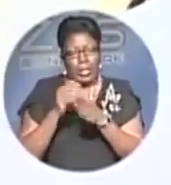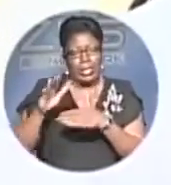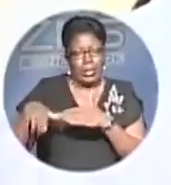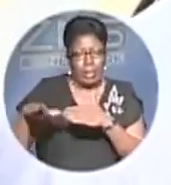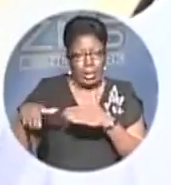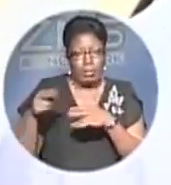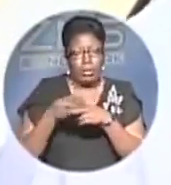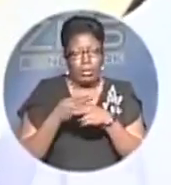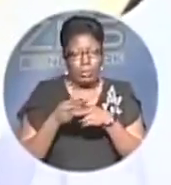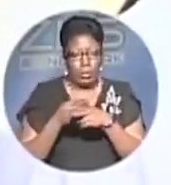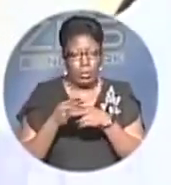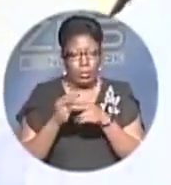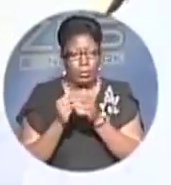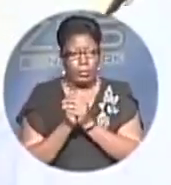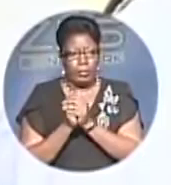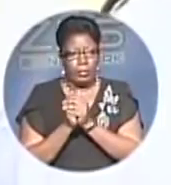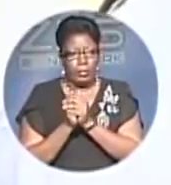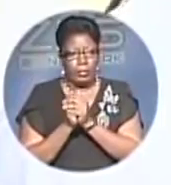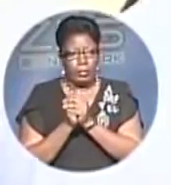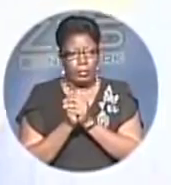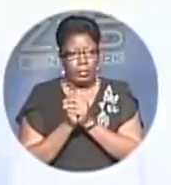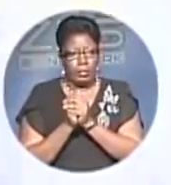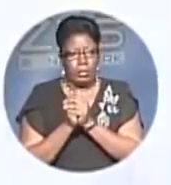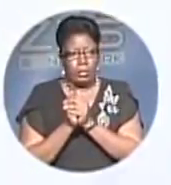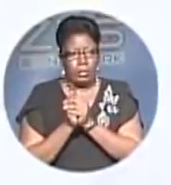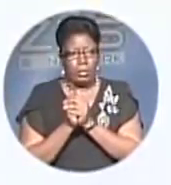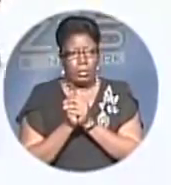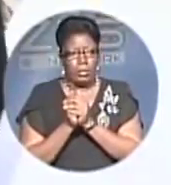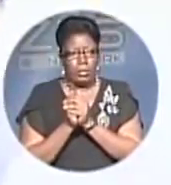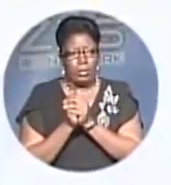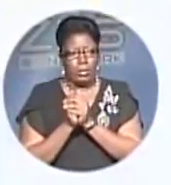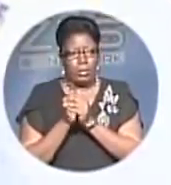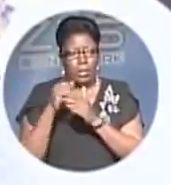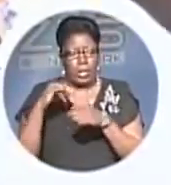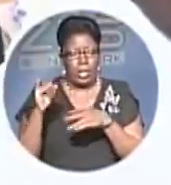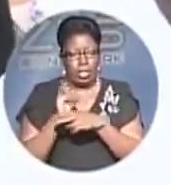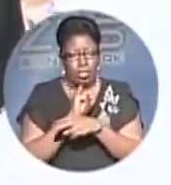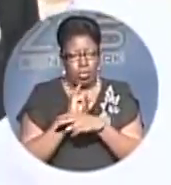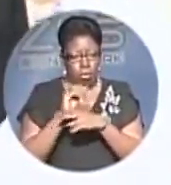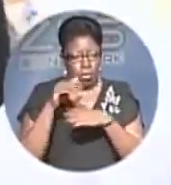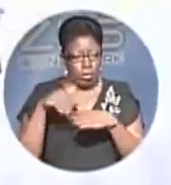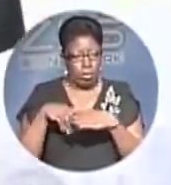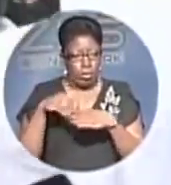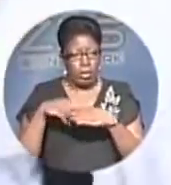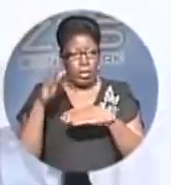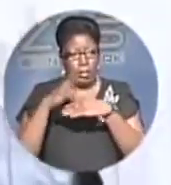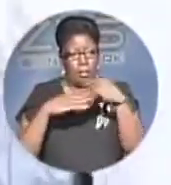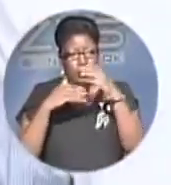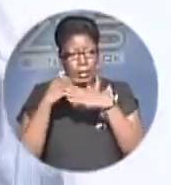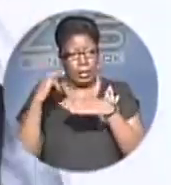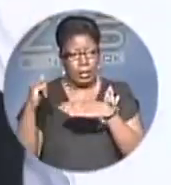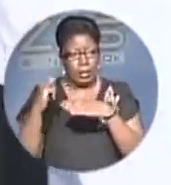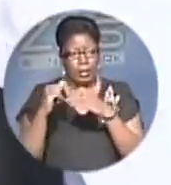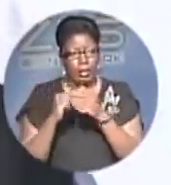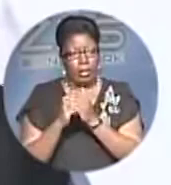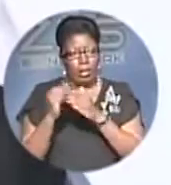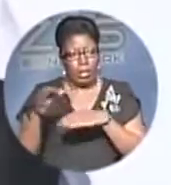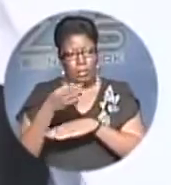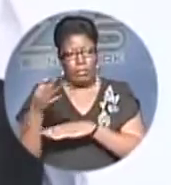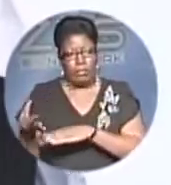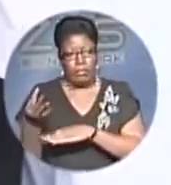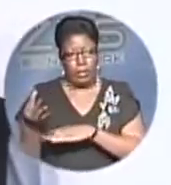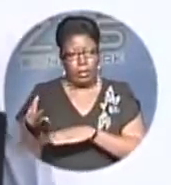very soon. How about the structural? This is badly done. As you can see, this just simply fell down.